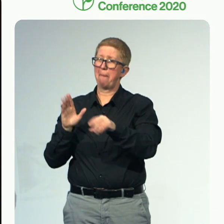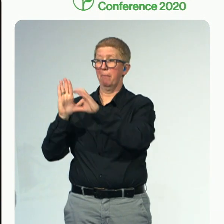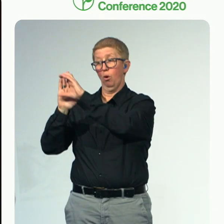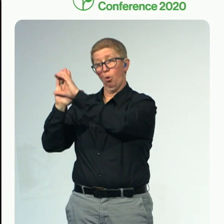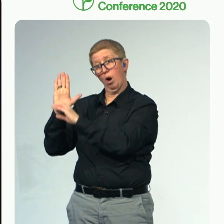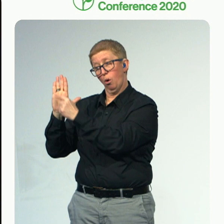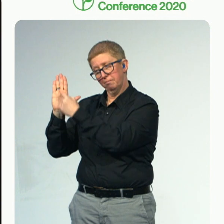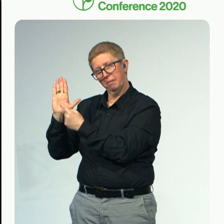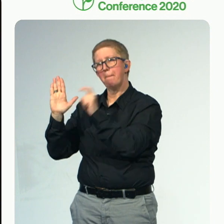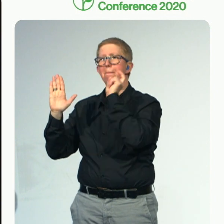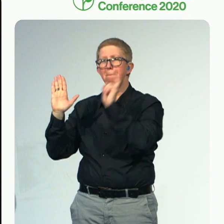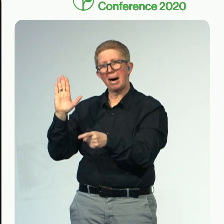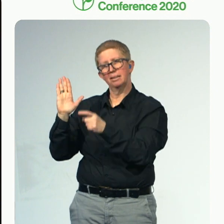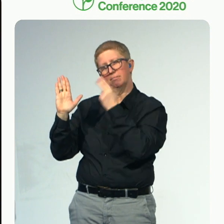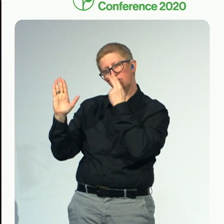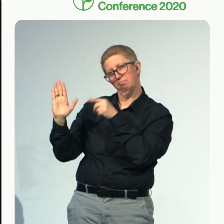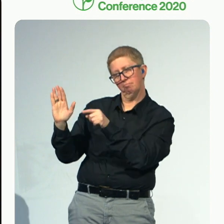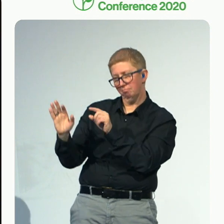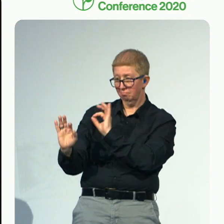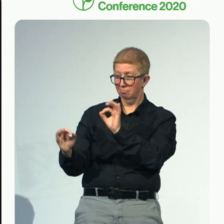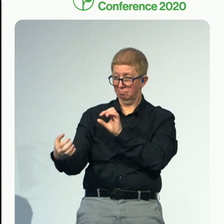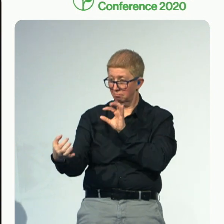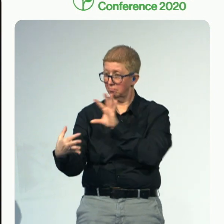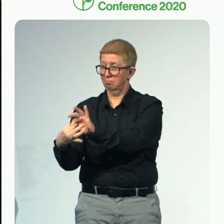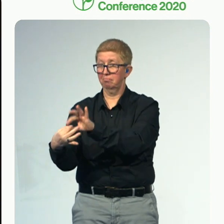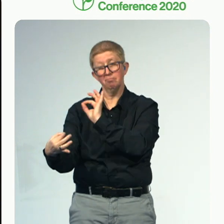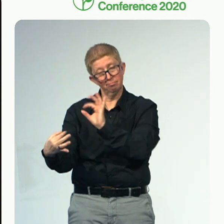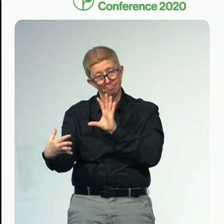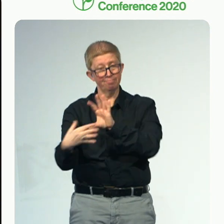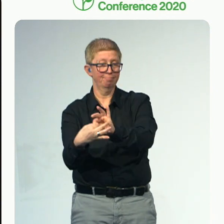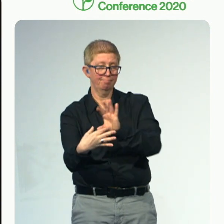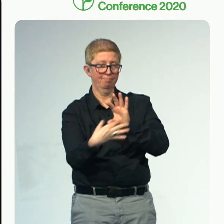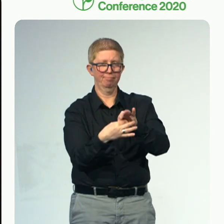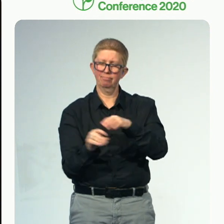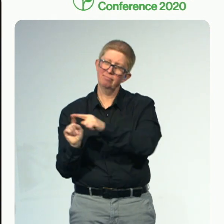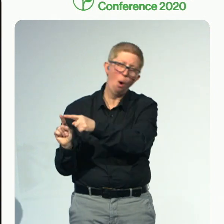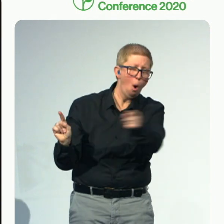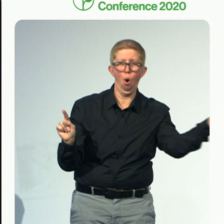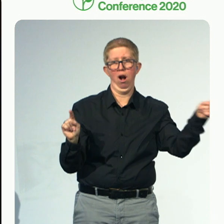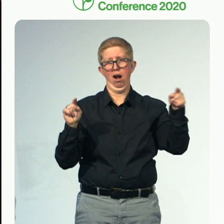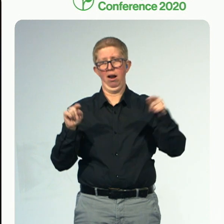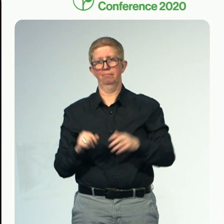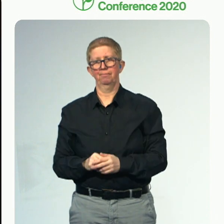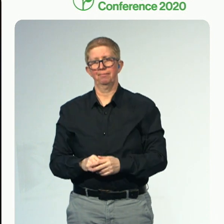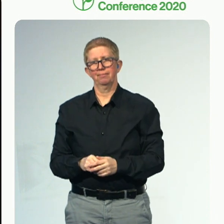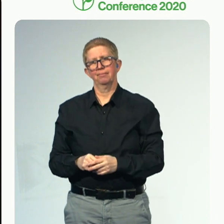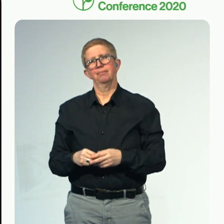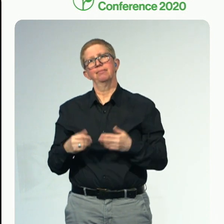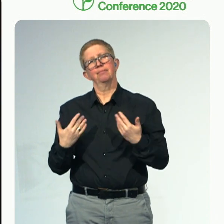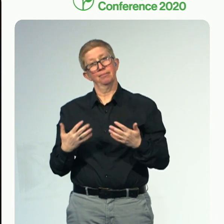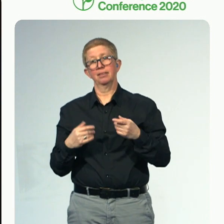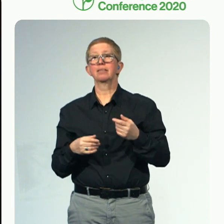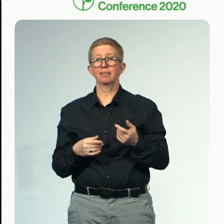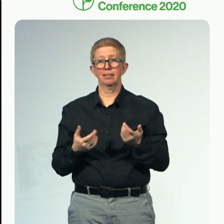Secondly, I think this means also to invest very much into the training of teachers and training of